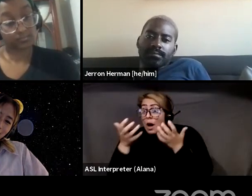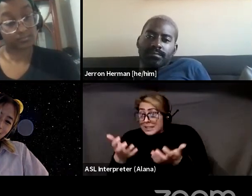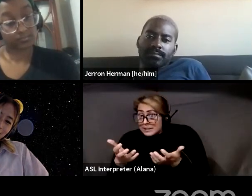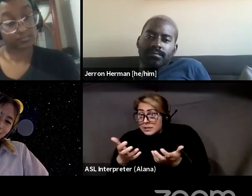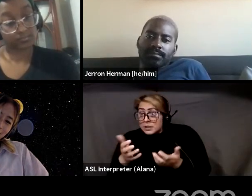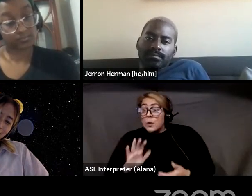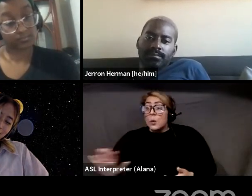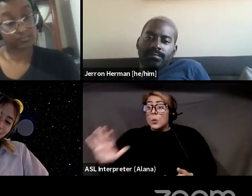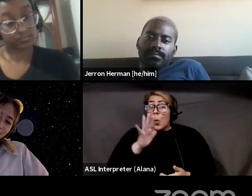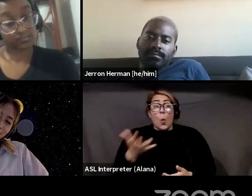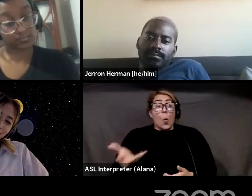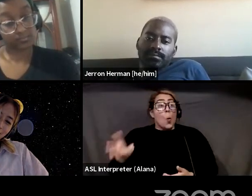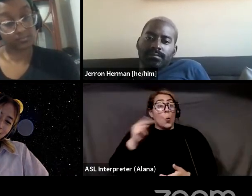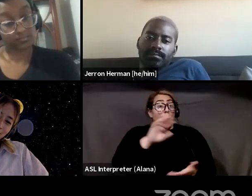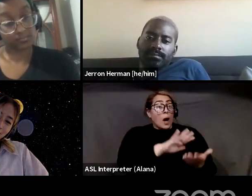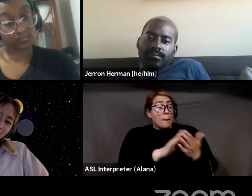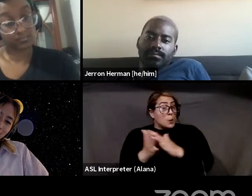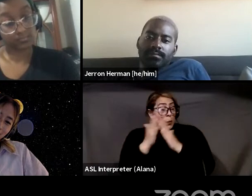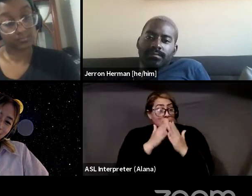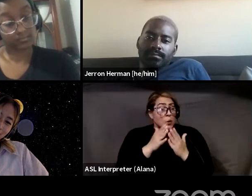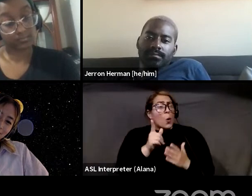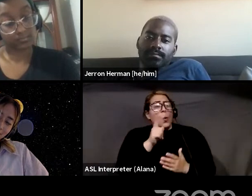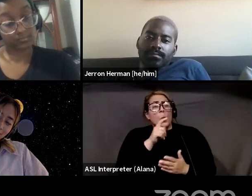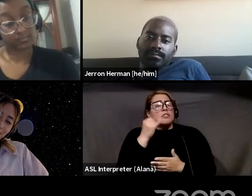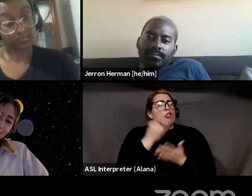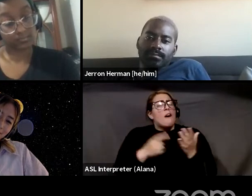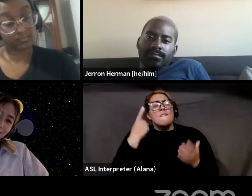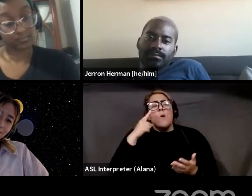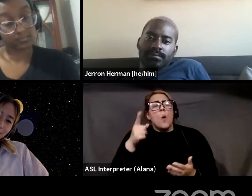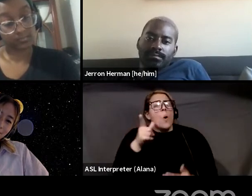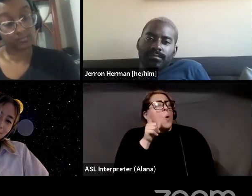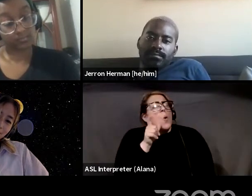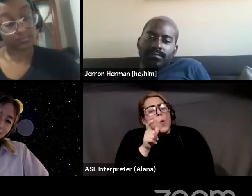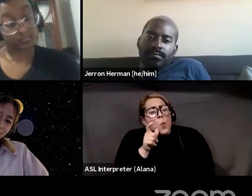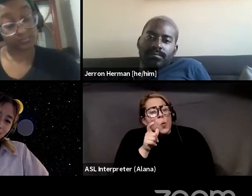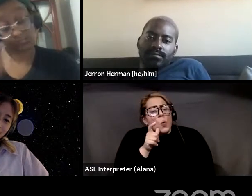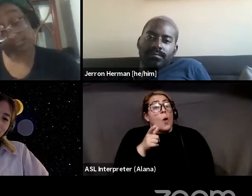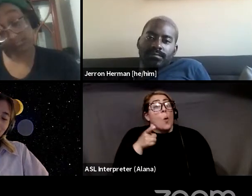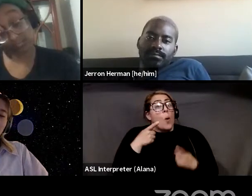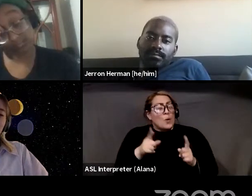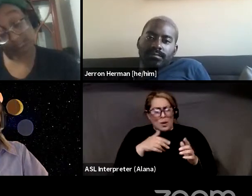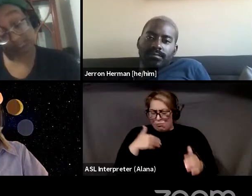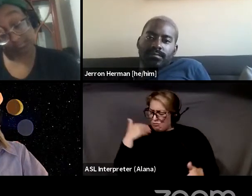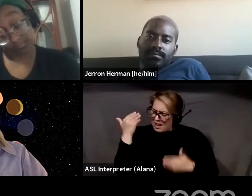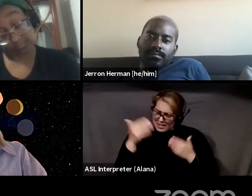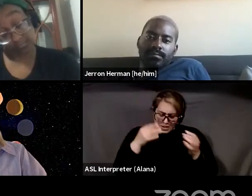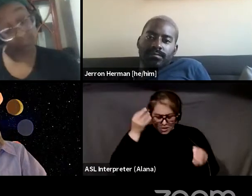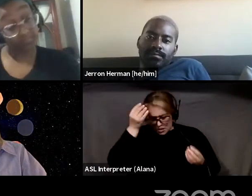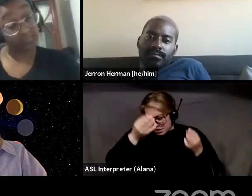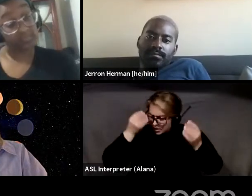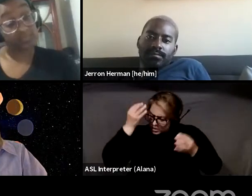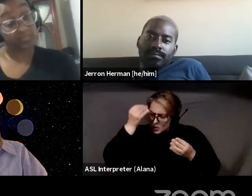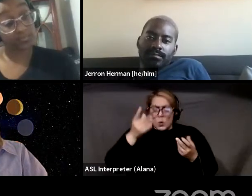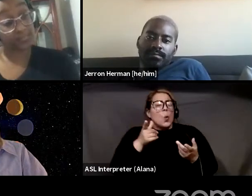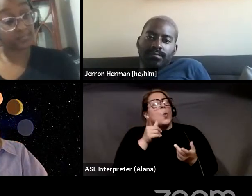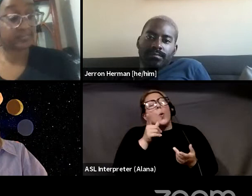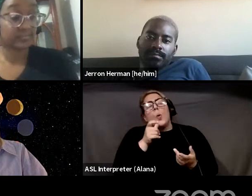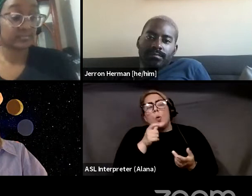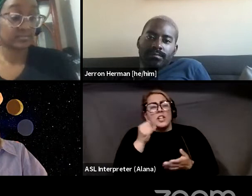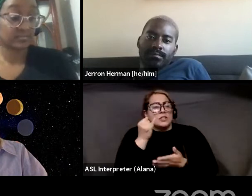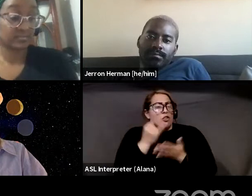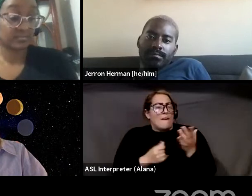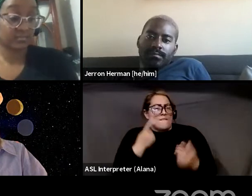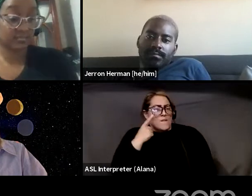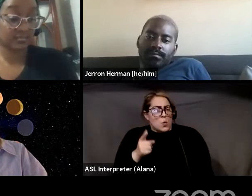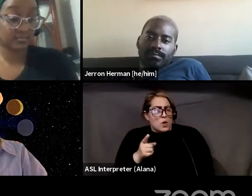community? Who is your art for when you are in your creative process? And she adds, as her comment, I create